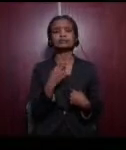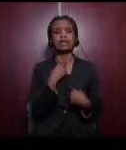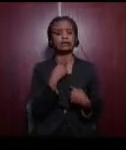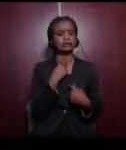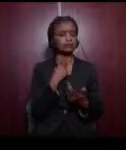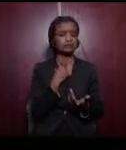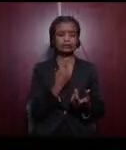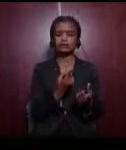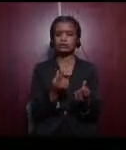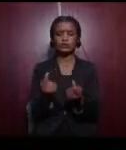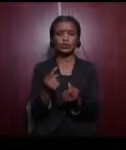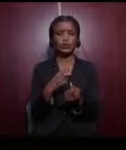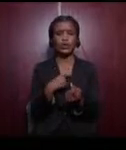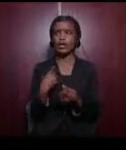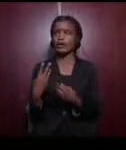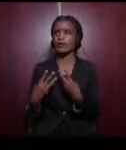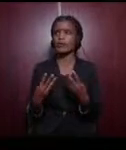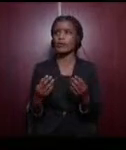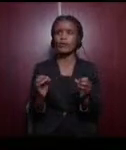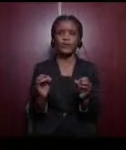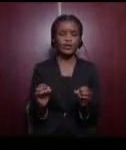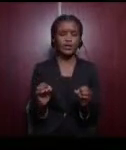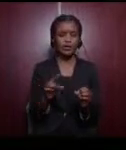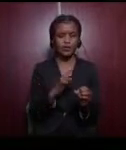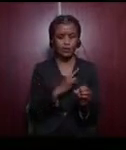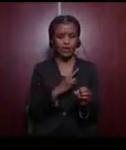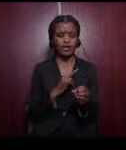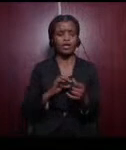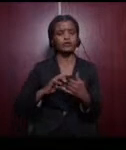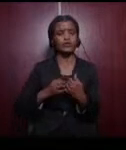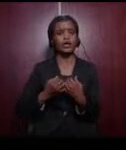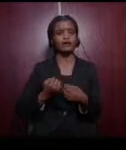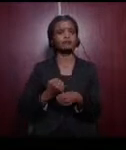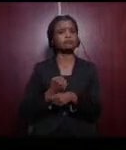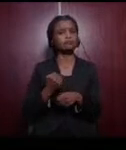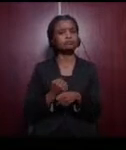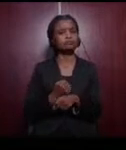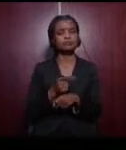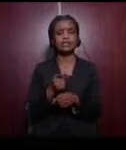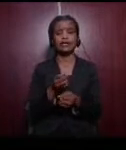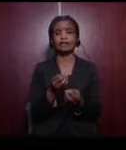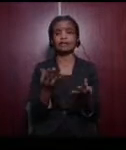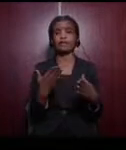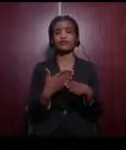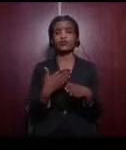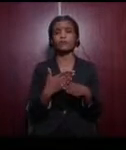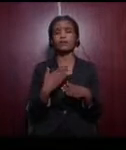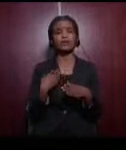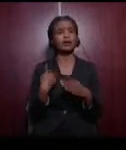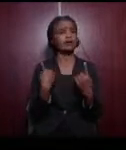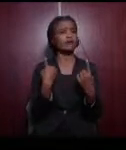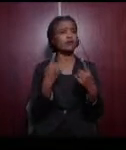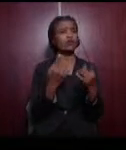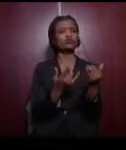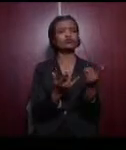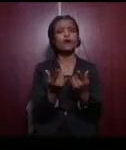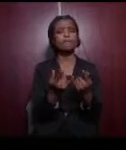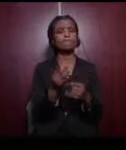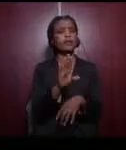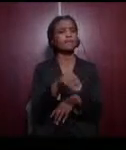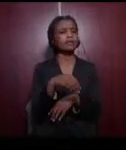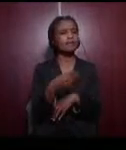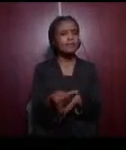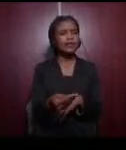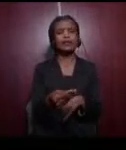aguna anything. I'm trying to create jobs for them. I'm going to Pick and Pay, I'm going everywhere. But my issue is, they're still going back